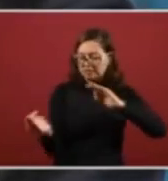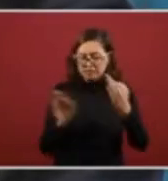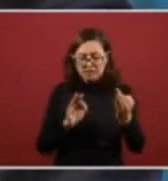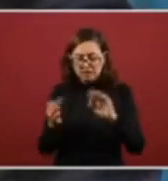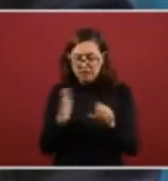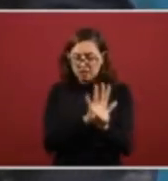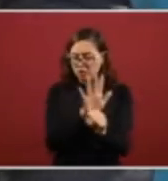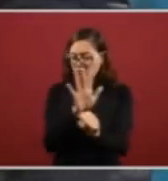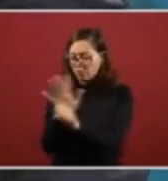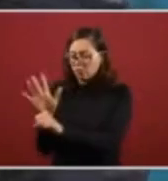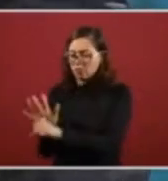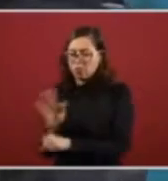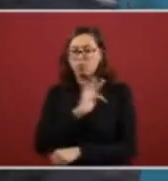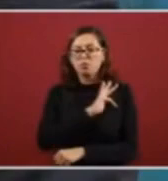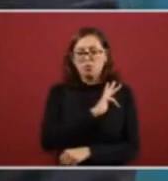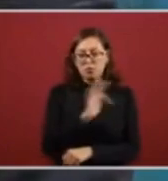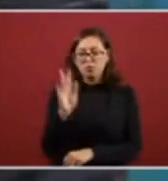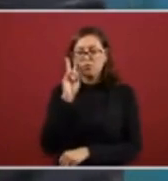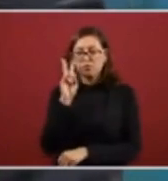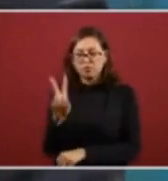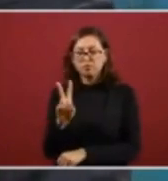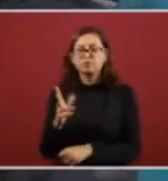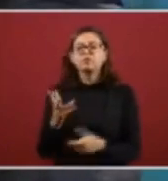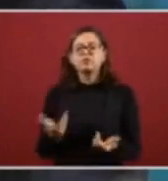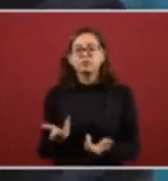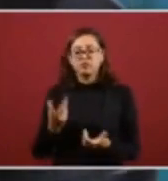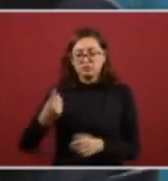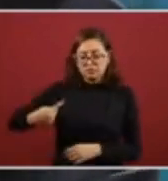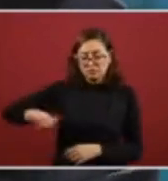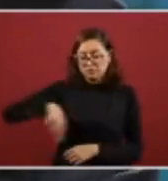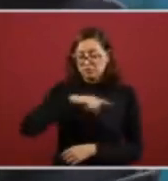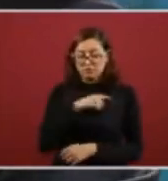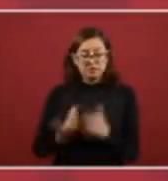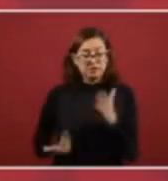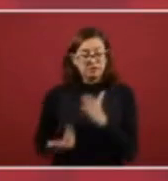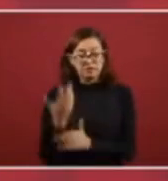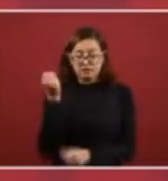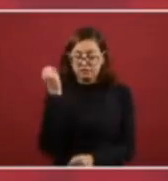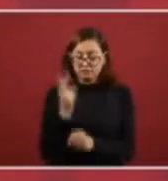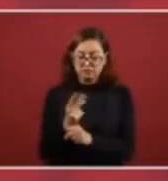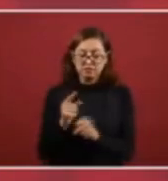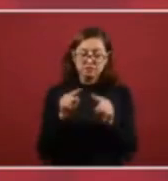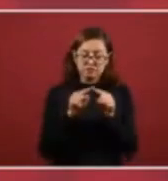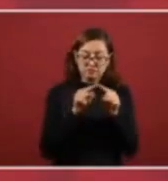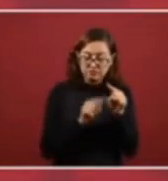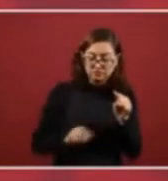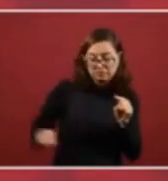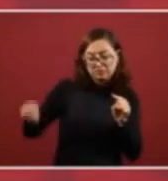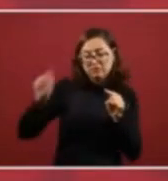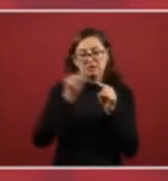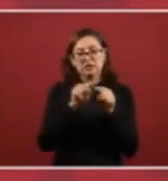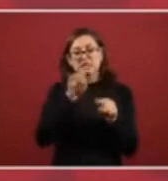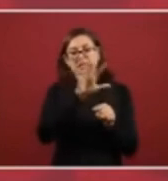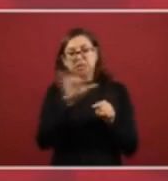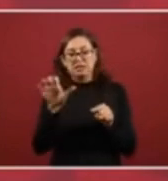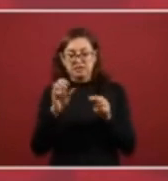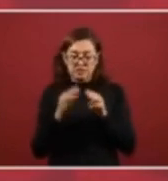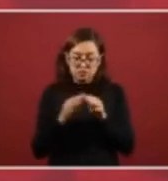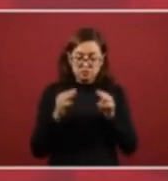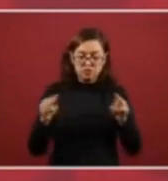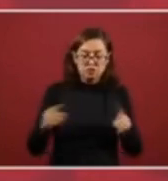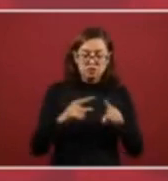the infrastructure of the territory. And so we can immediately, even early hours of the morning, and